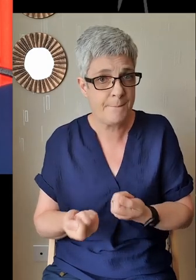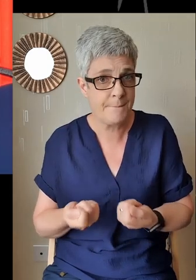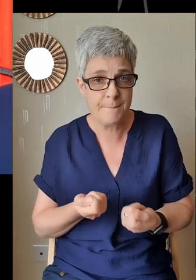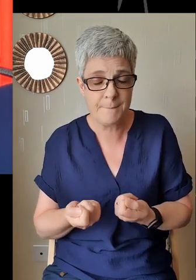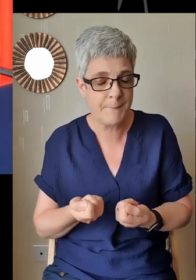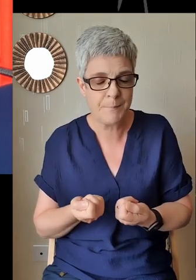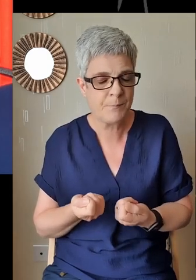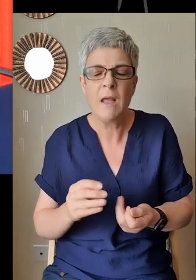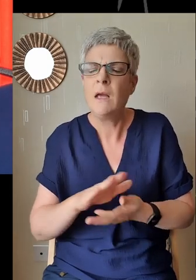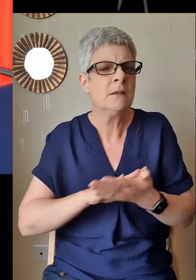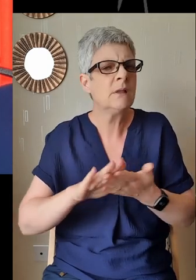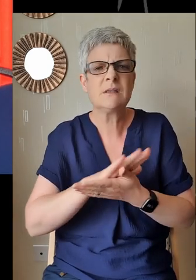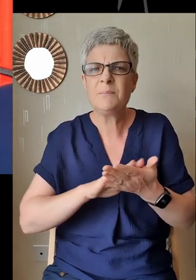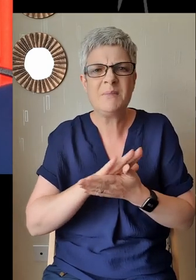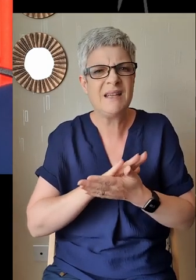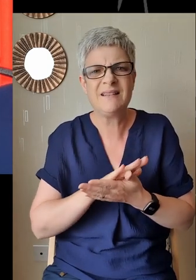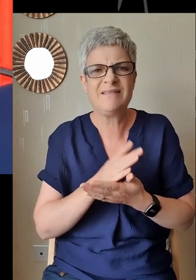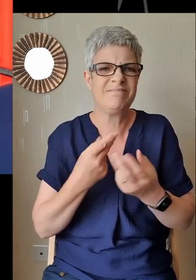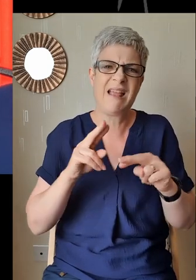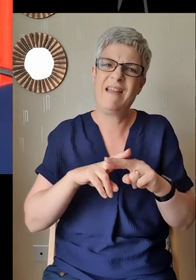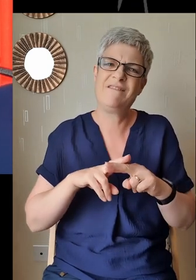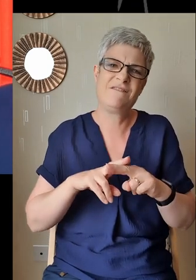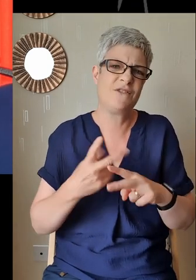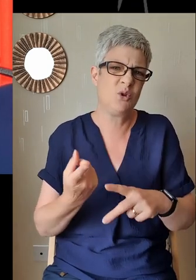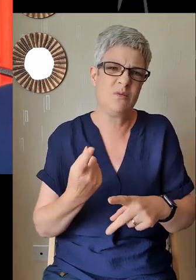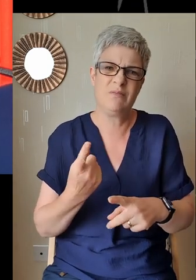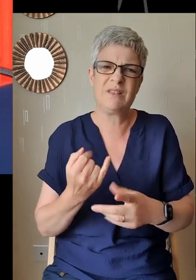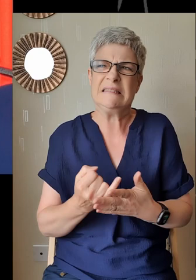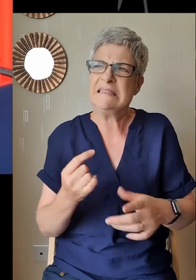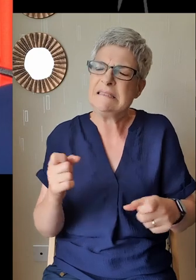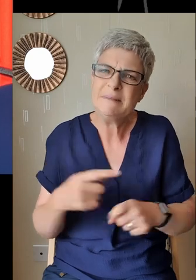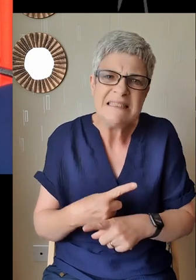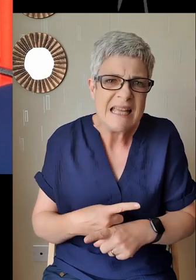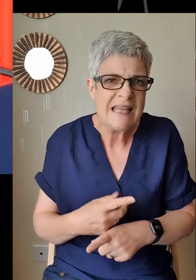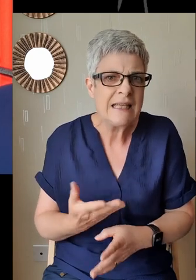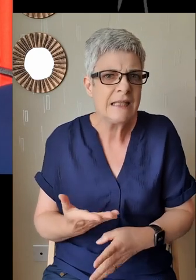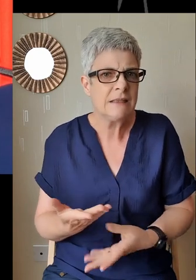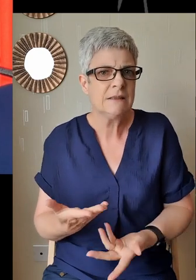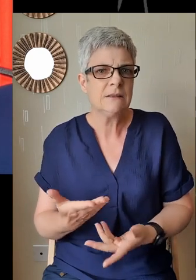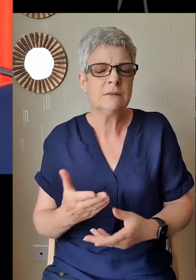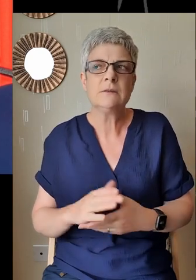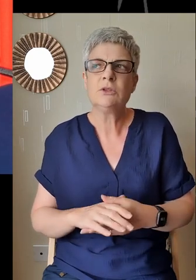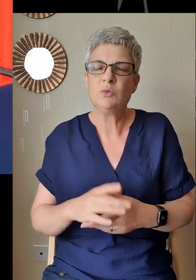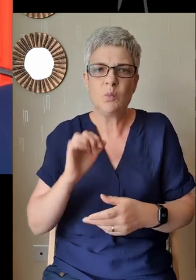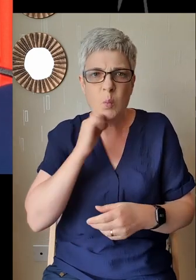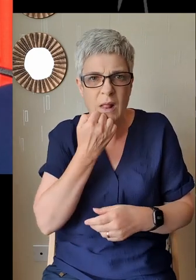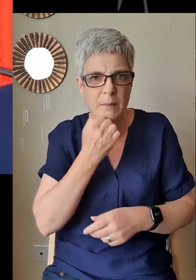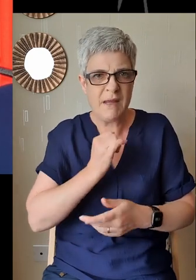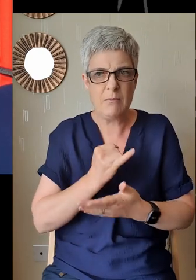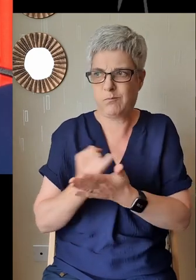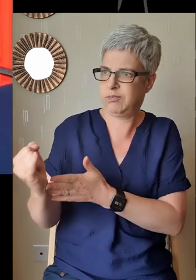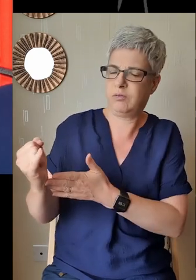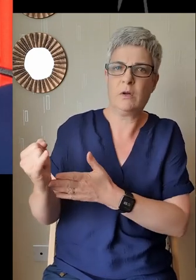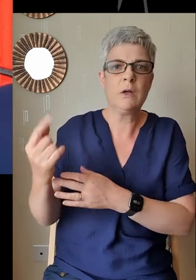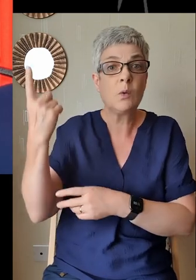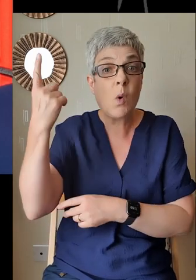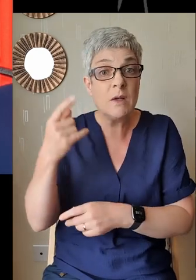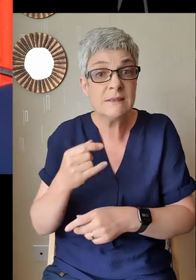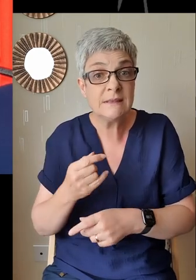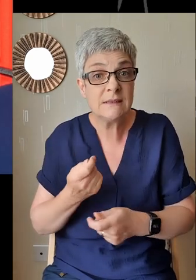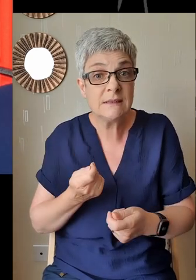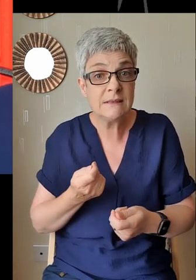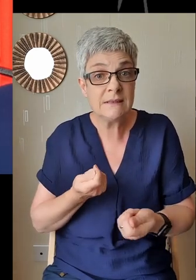Now, he doesn't mean that anybody who slips up at all in any of these areas is banished from God's kingdom, because that would exclude all of